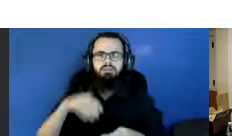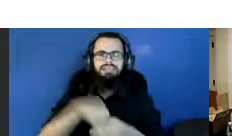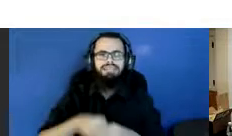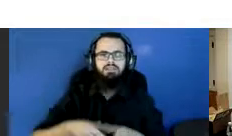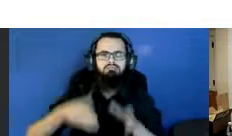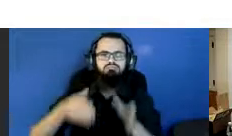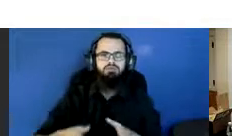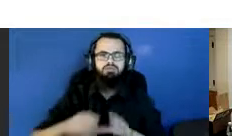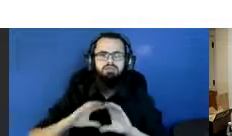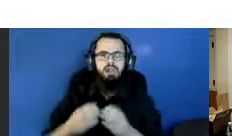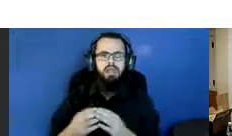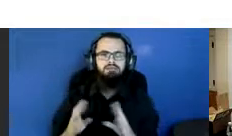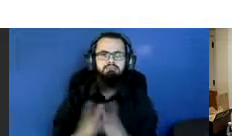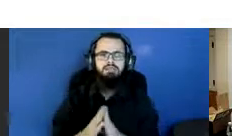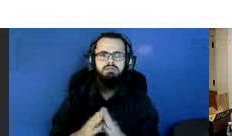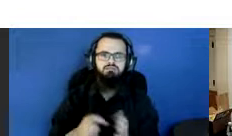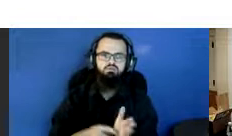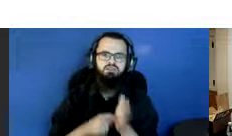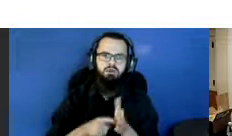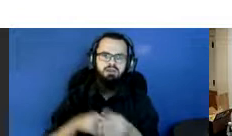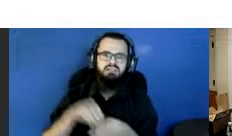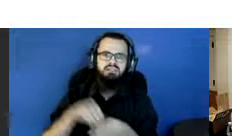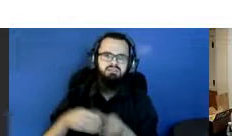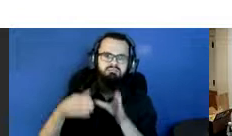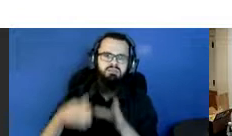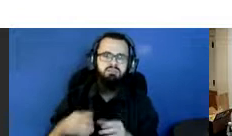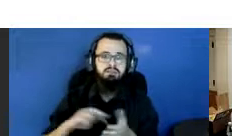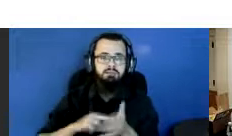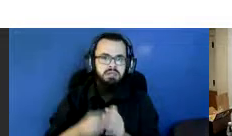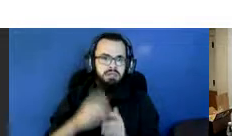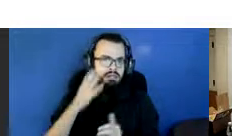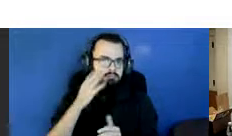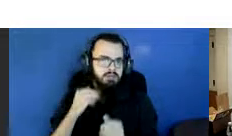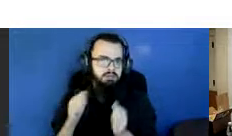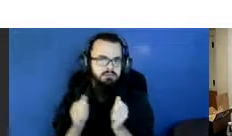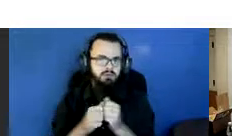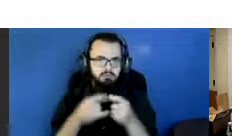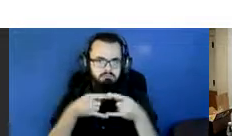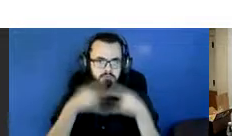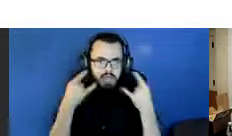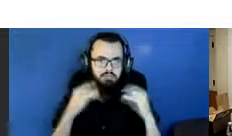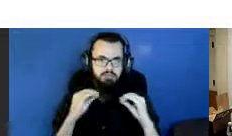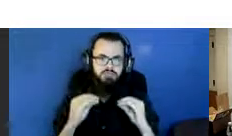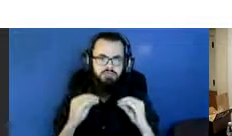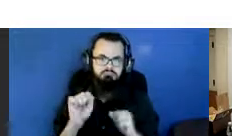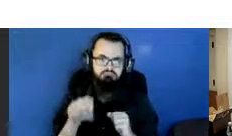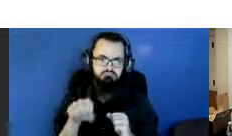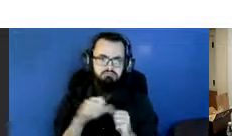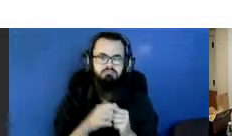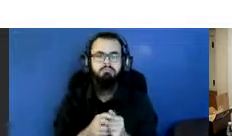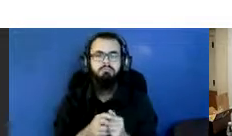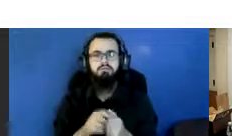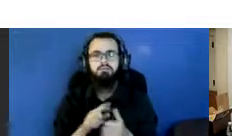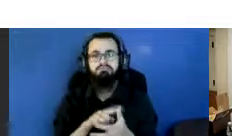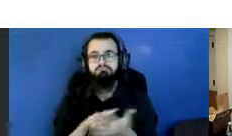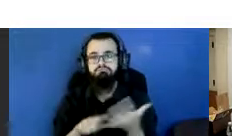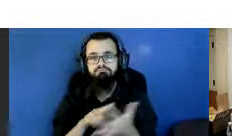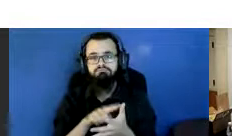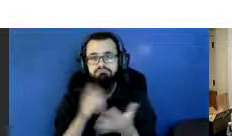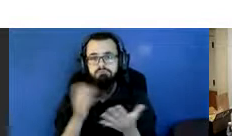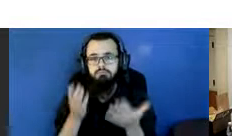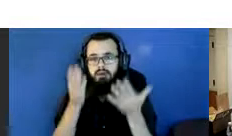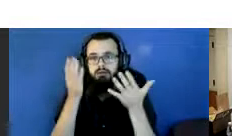have had some experience with teaching in a mask. One of the things I would recommend is to find a mask that you like.